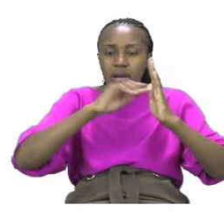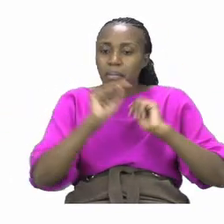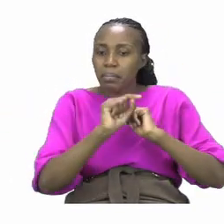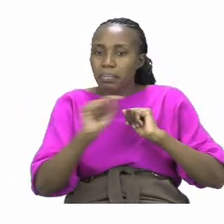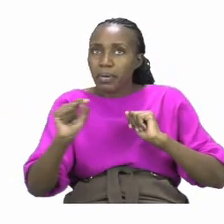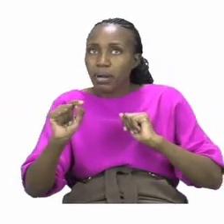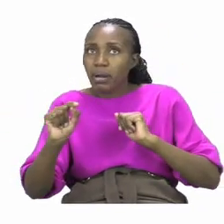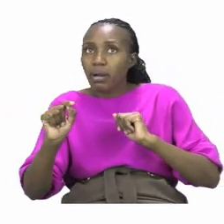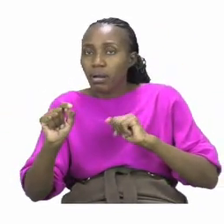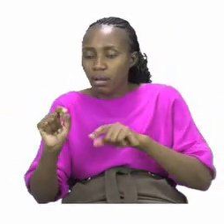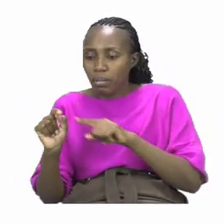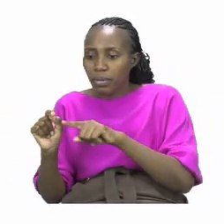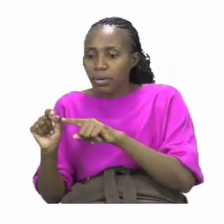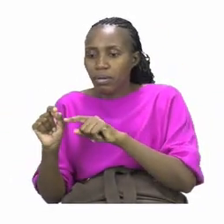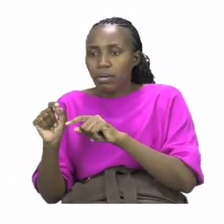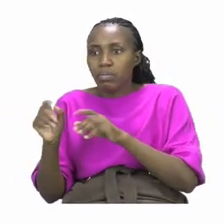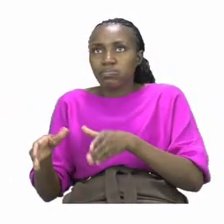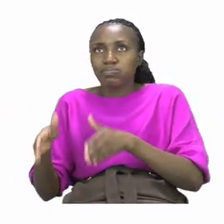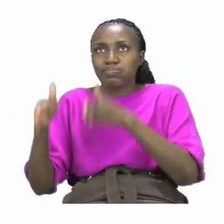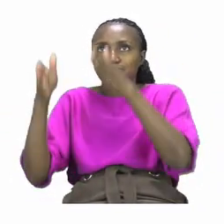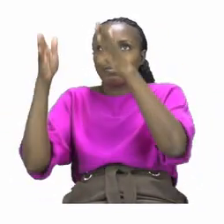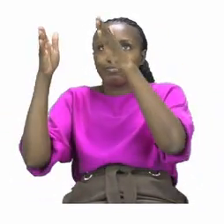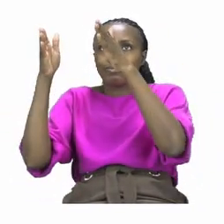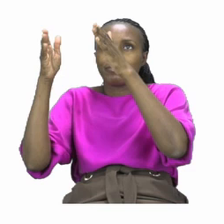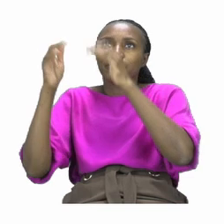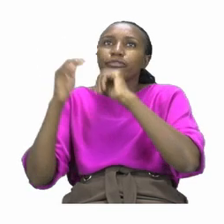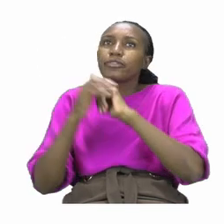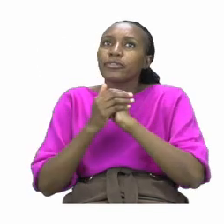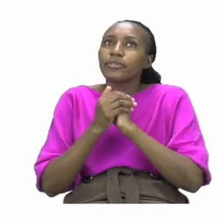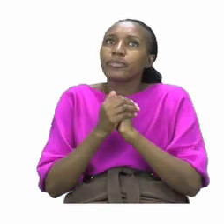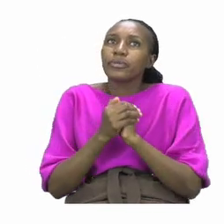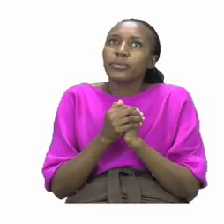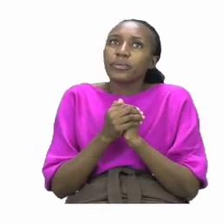the word going across for number 1.